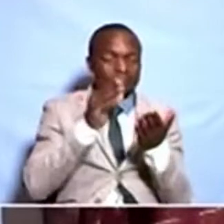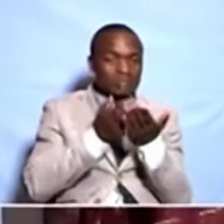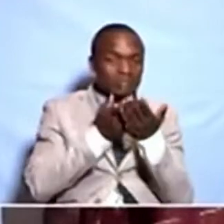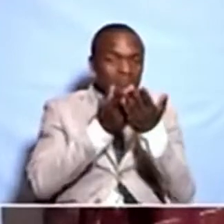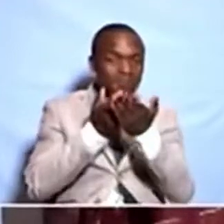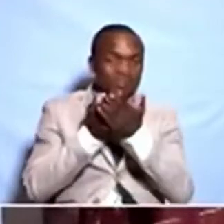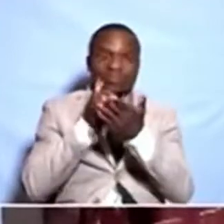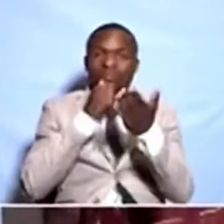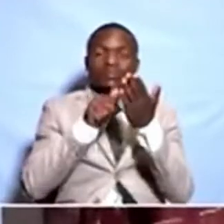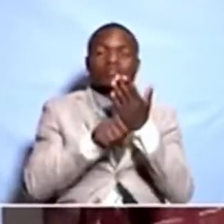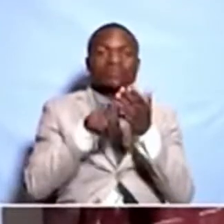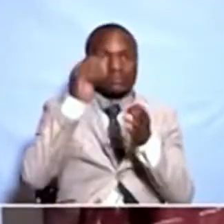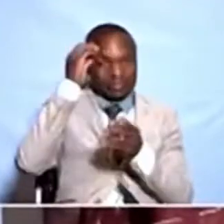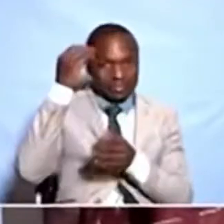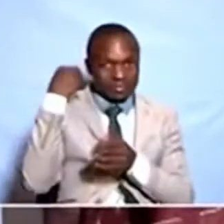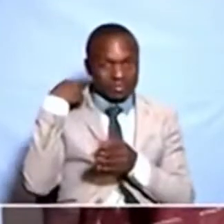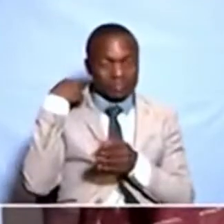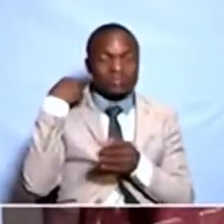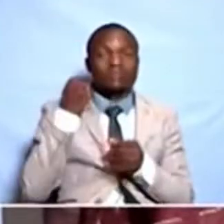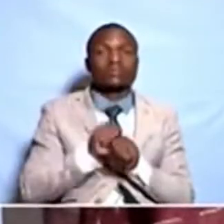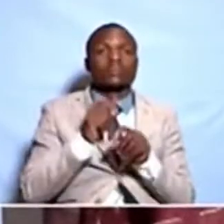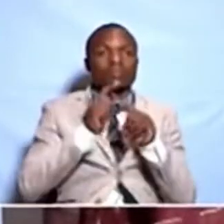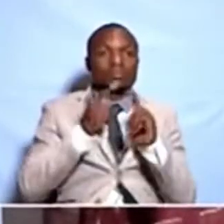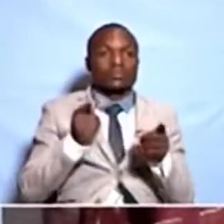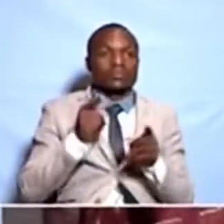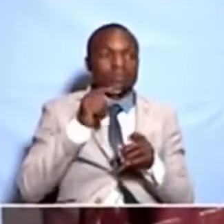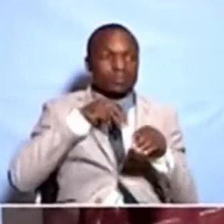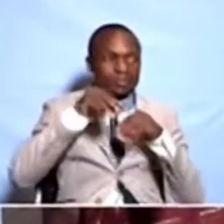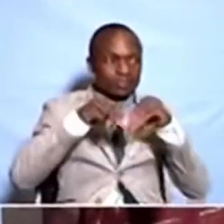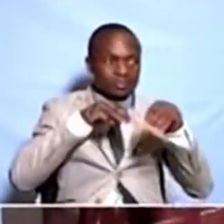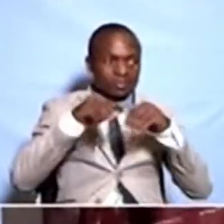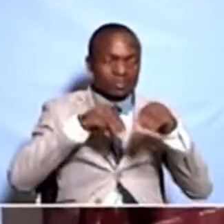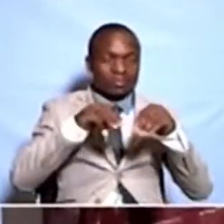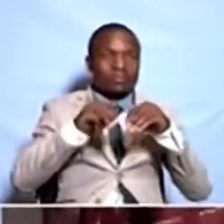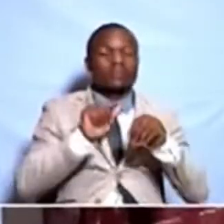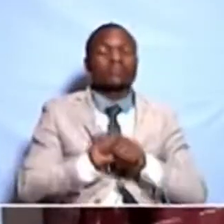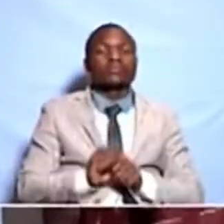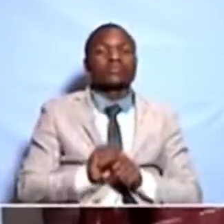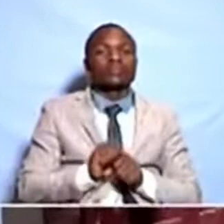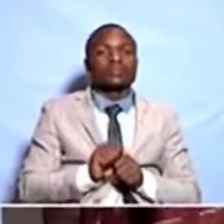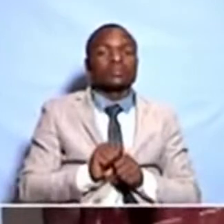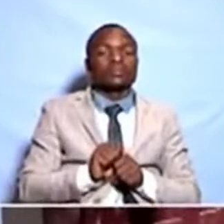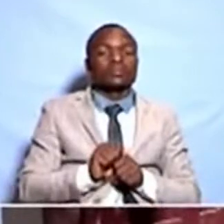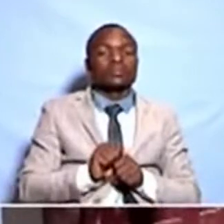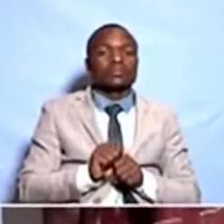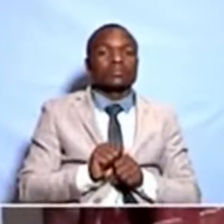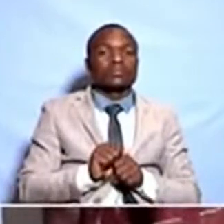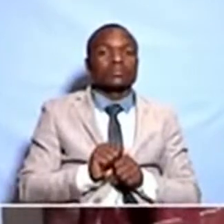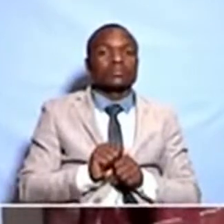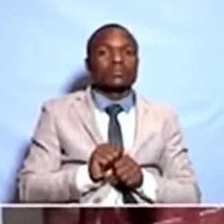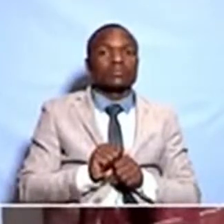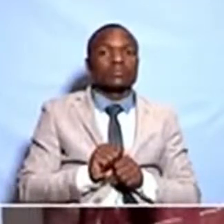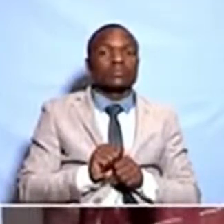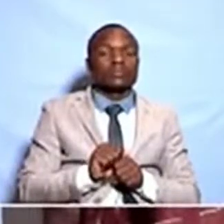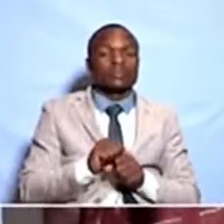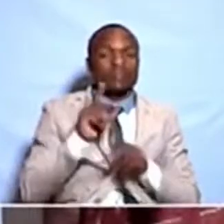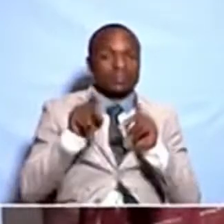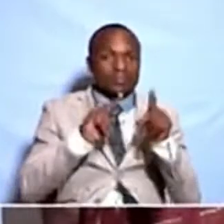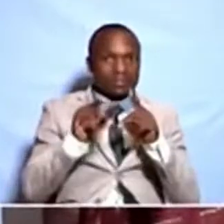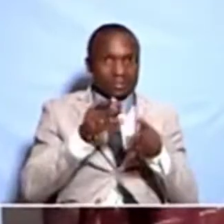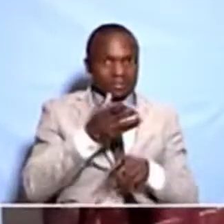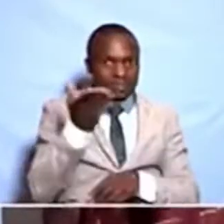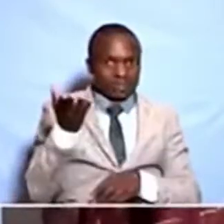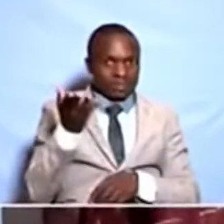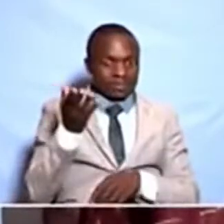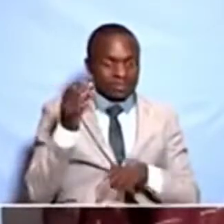our office. But however, we managed to bust that. The people that were